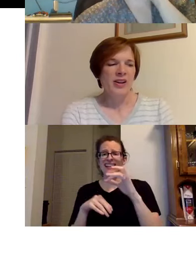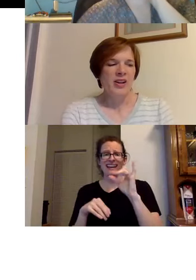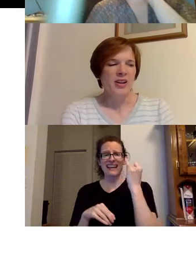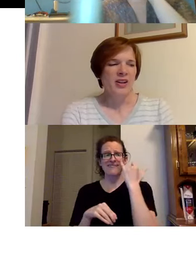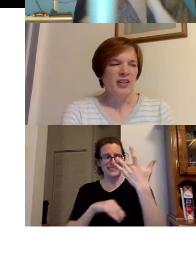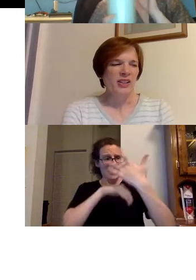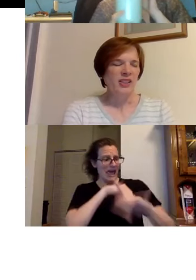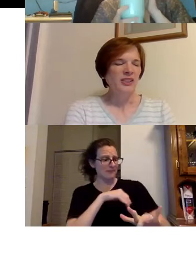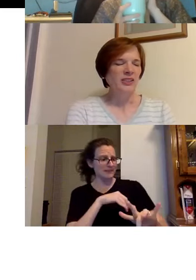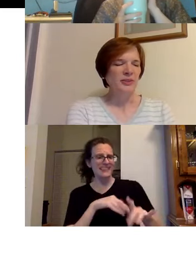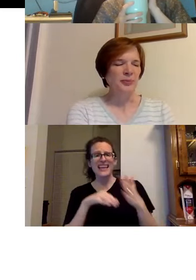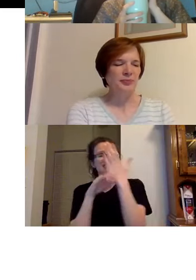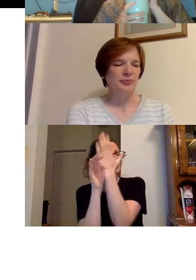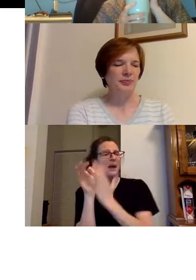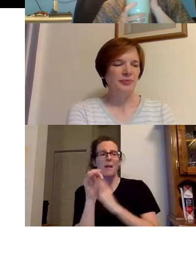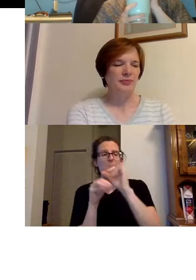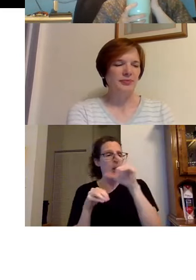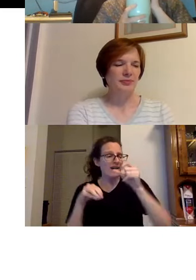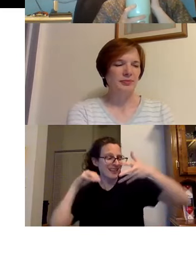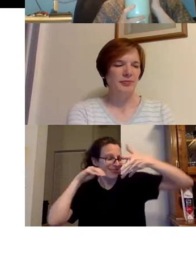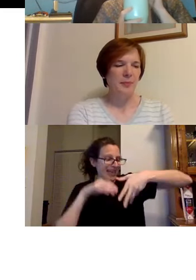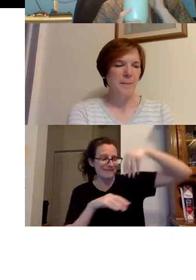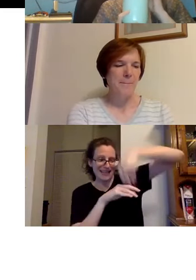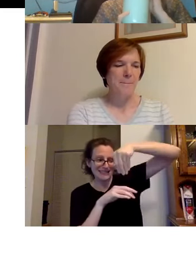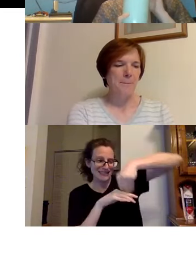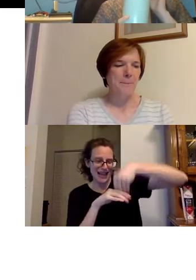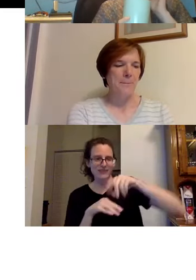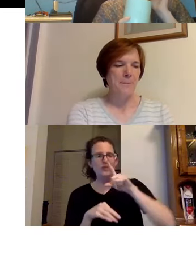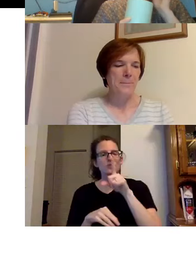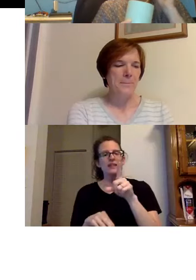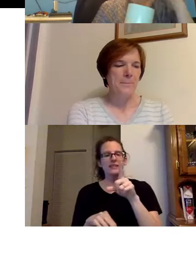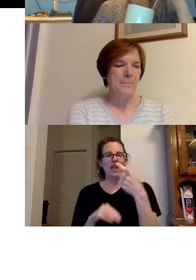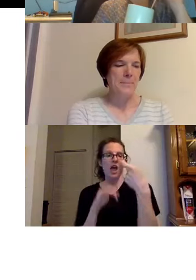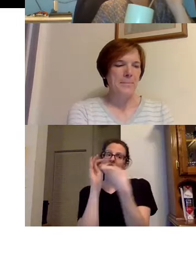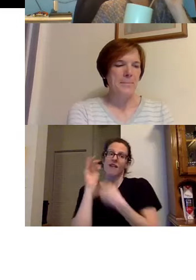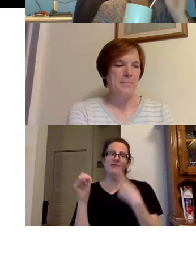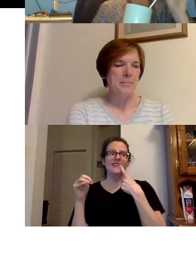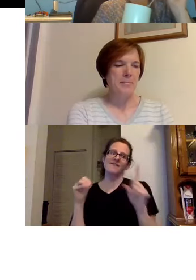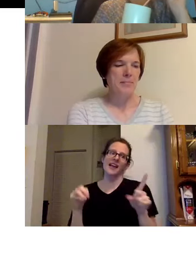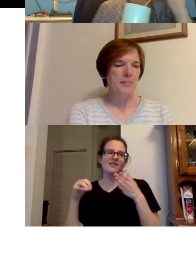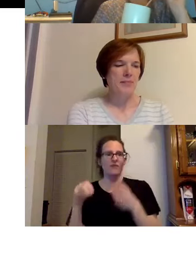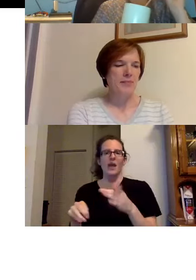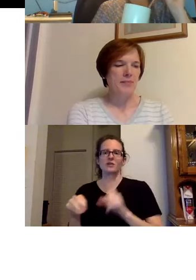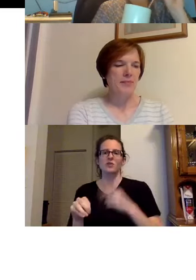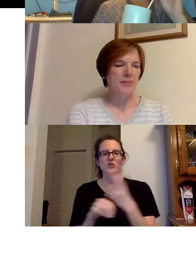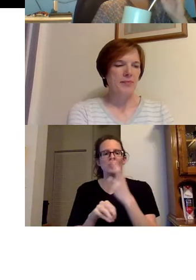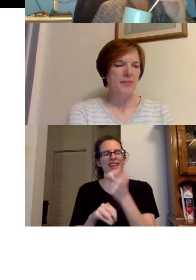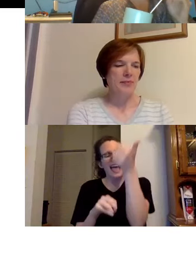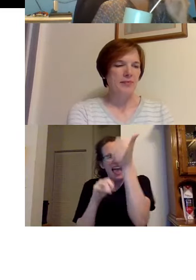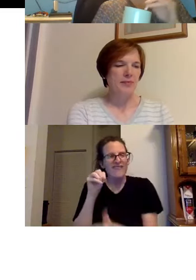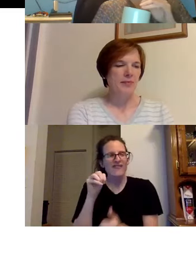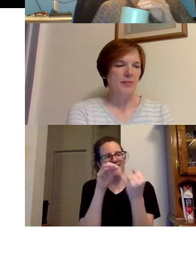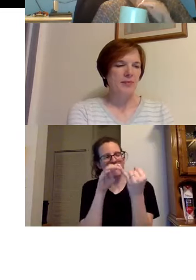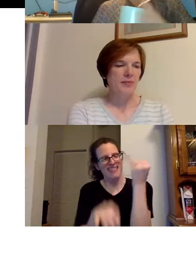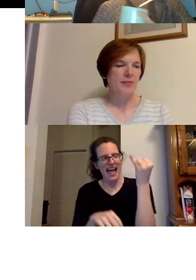have some residue in that bottle. So this is a very cost-effective way of using every last bit of